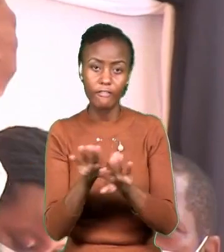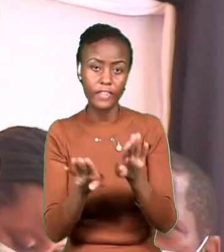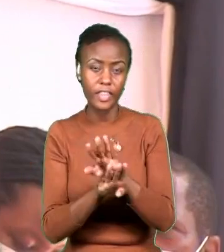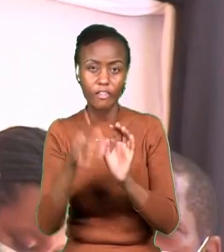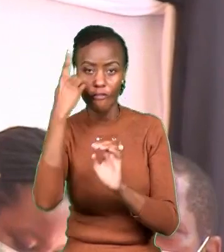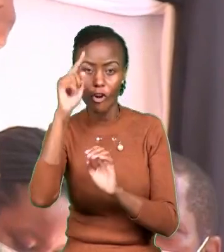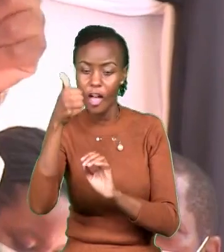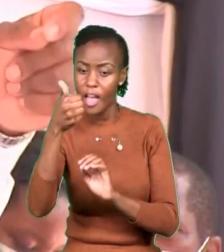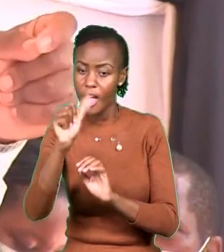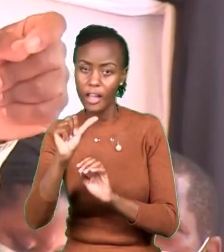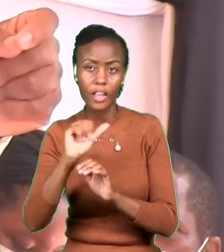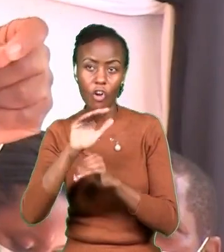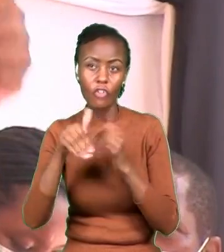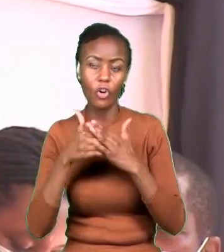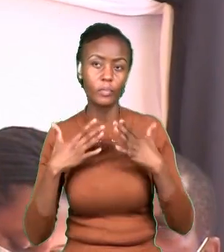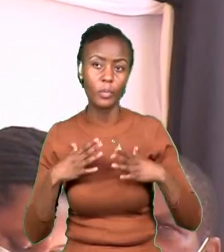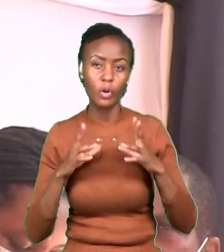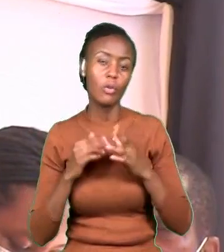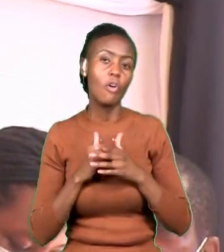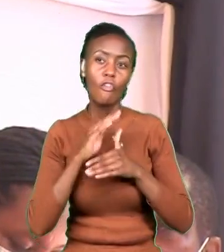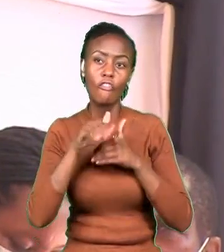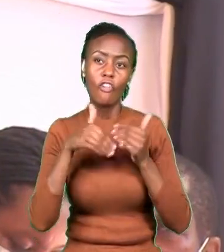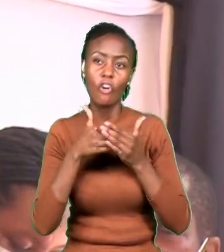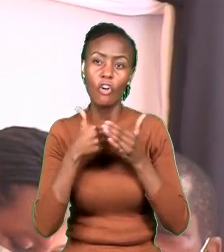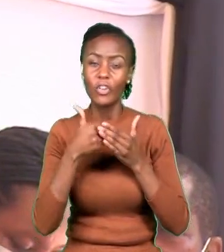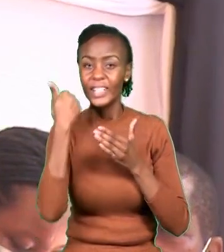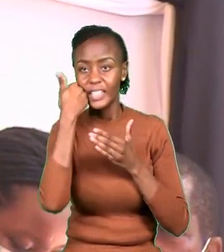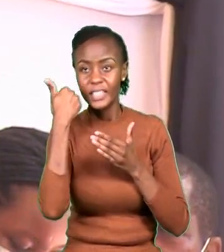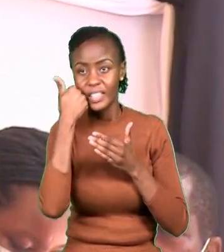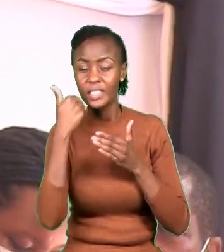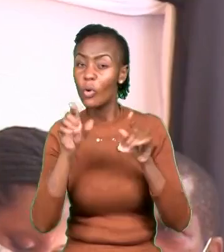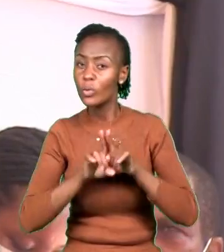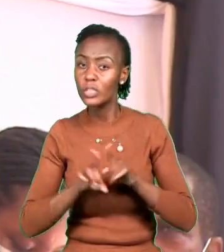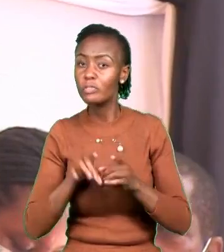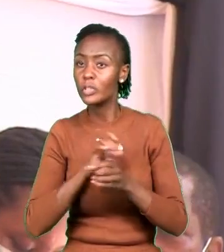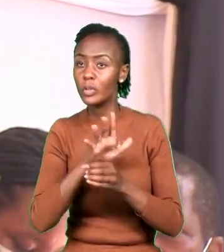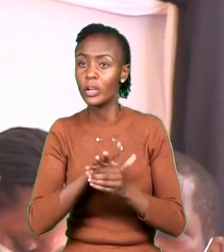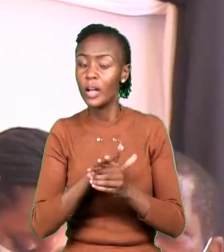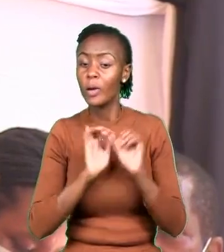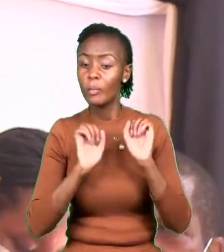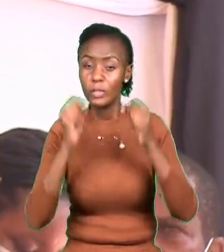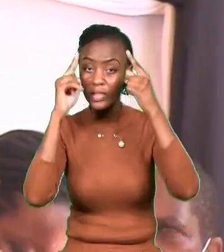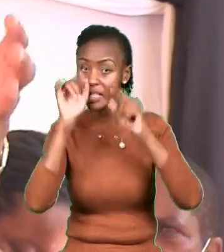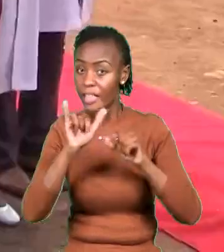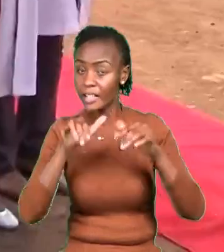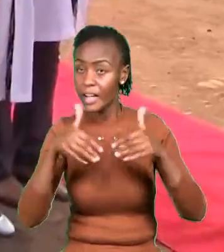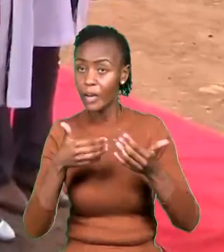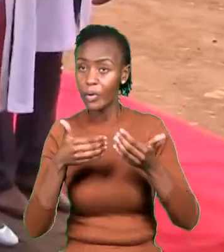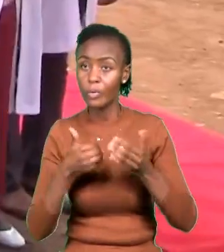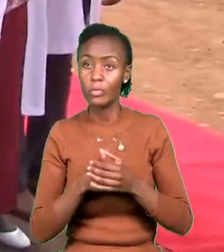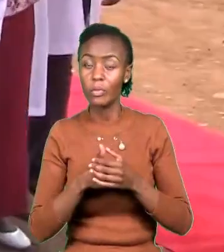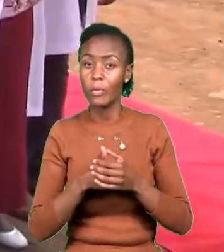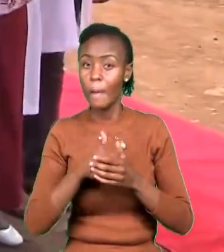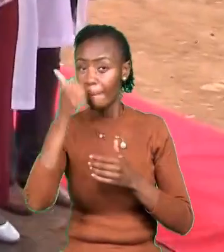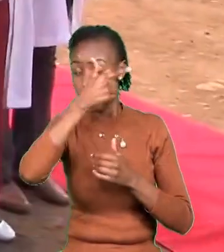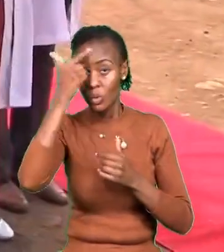Not just other diseases, but also even COVID-19. And the way to get it done is to make sure that as many people